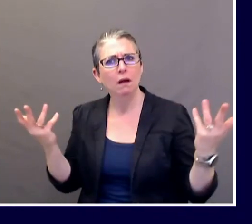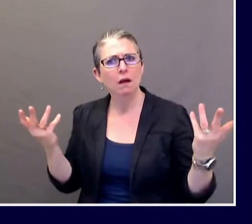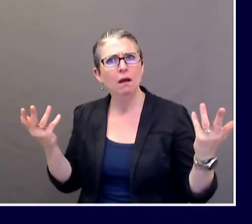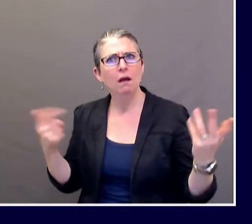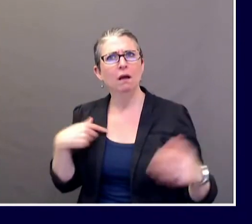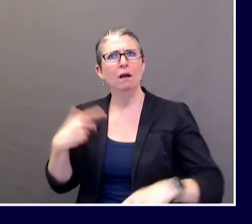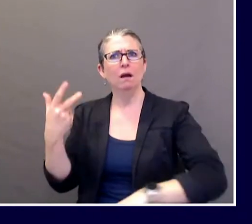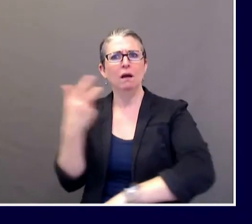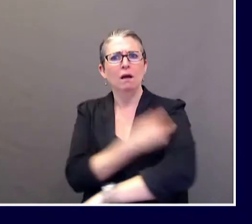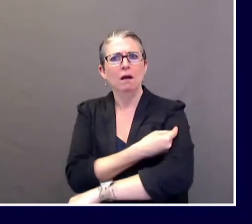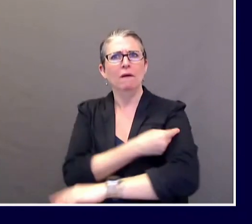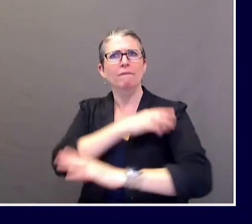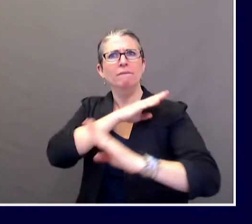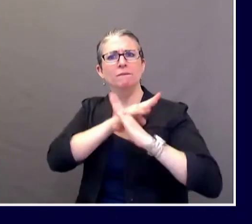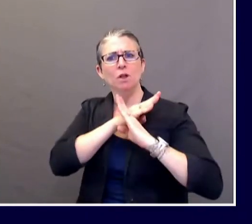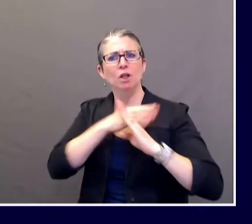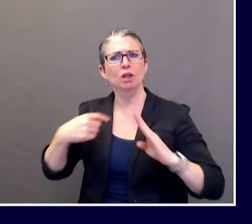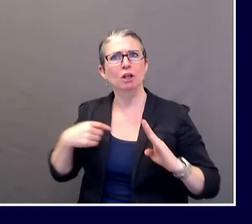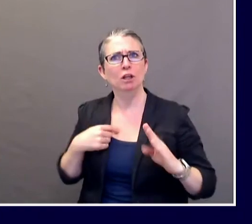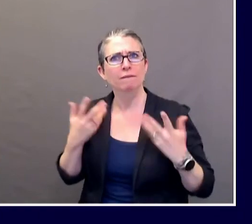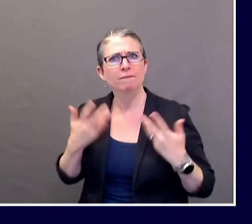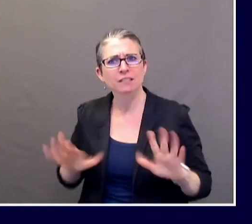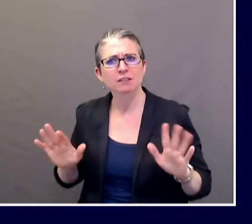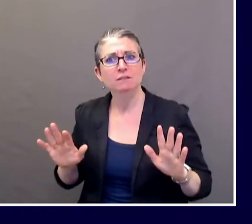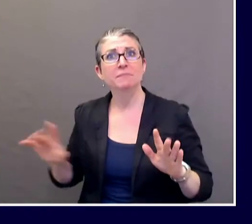workers required to get vaccinated?